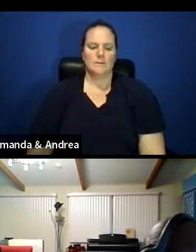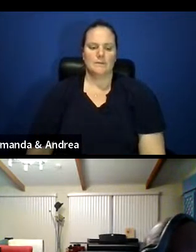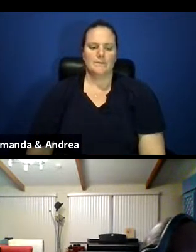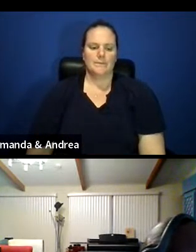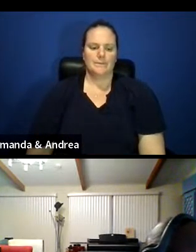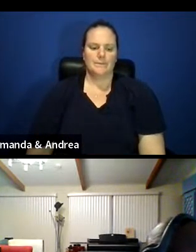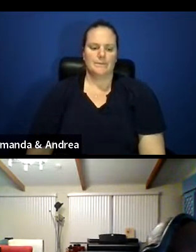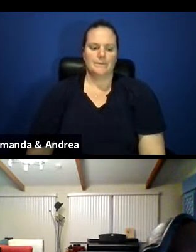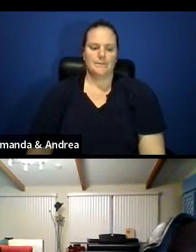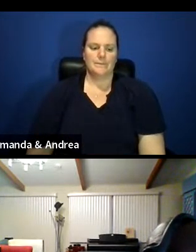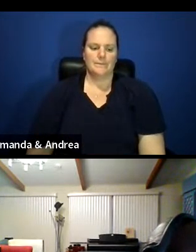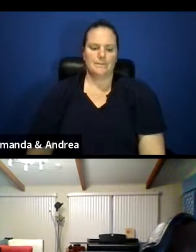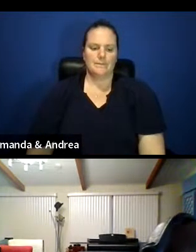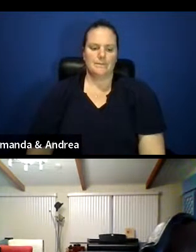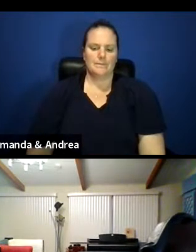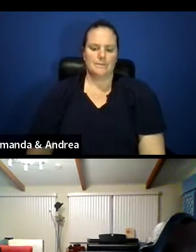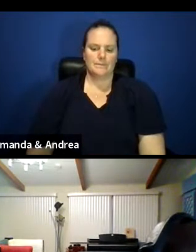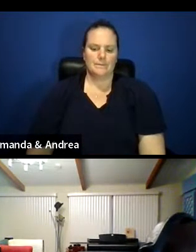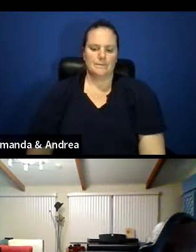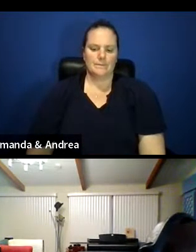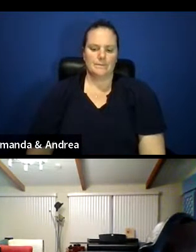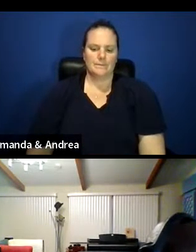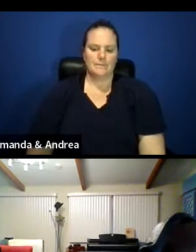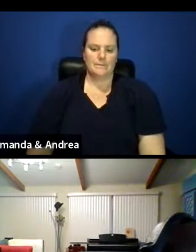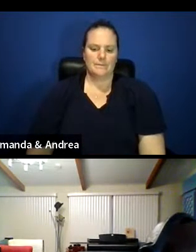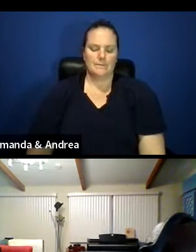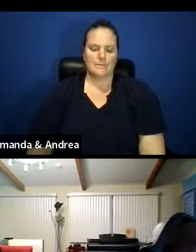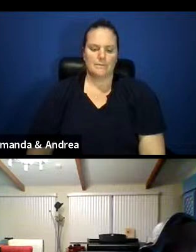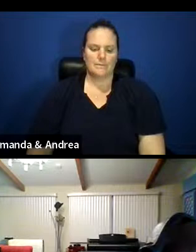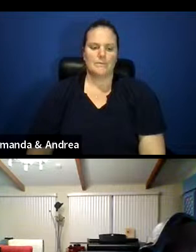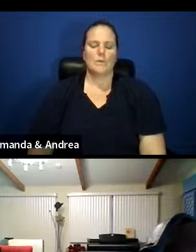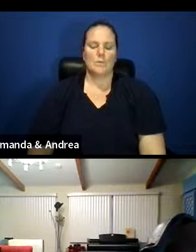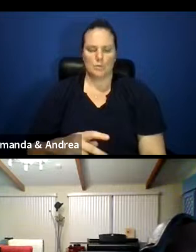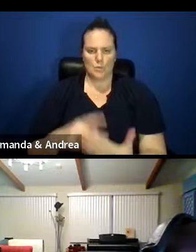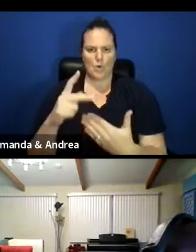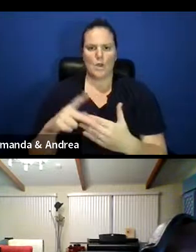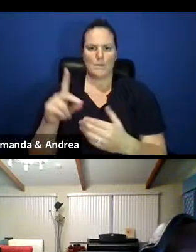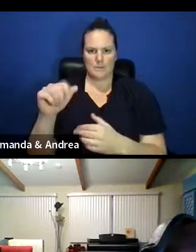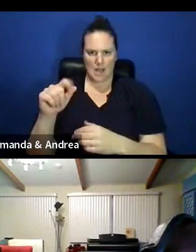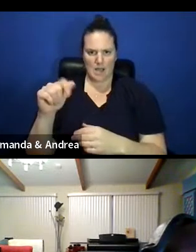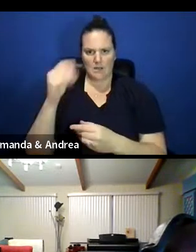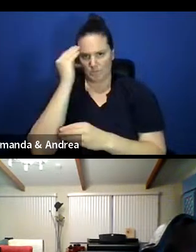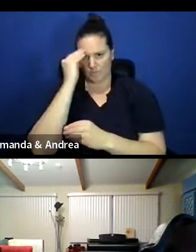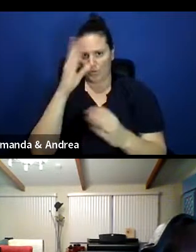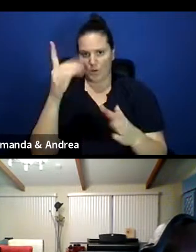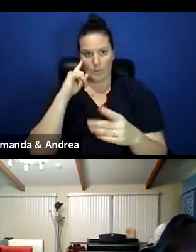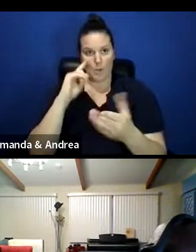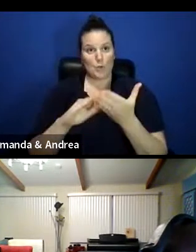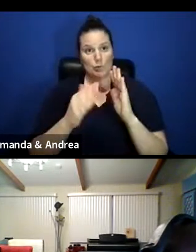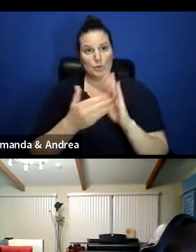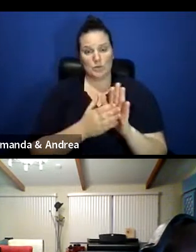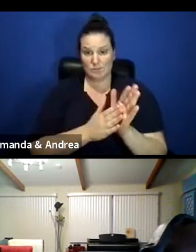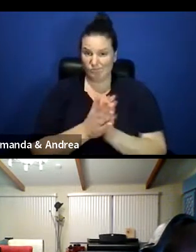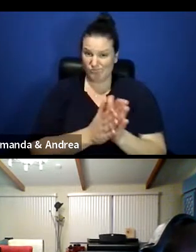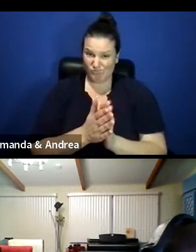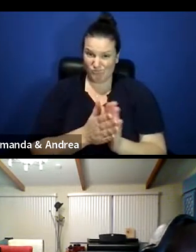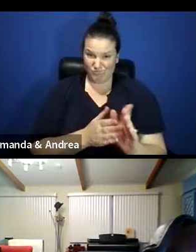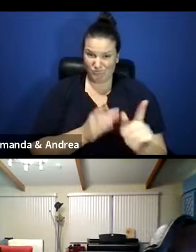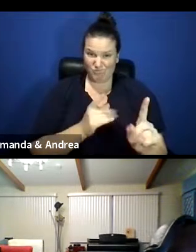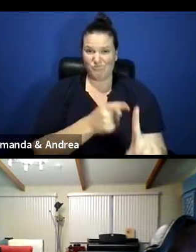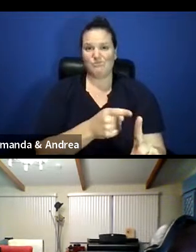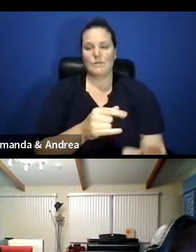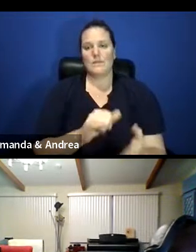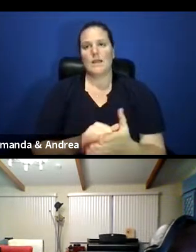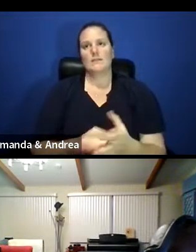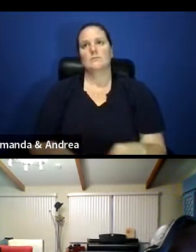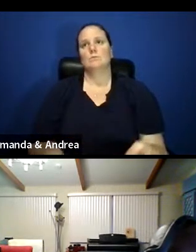our program is data informed, but community driven. And to me, that is